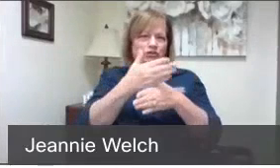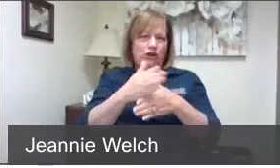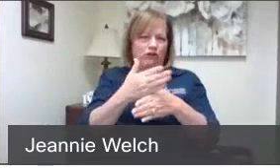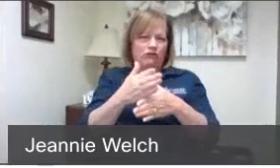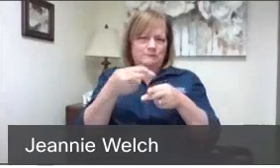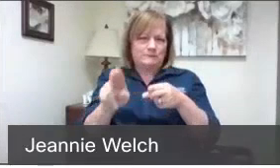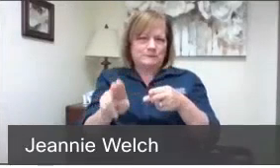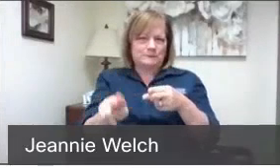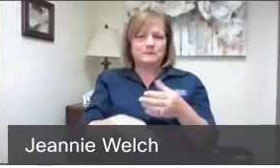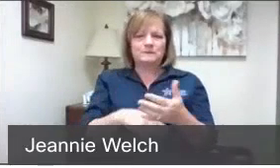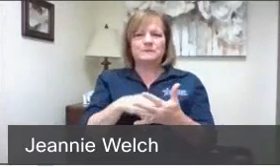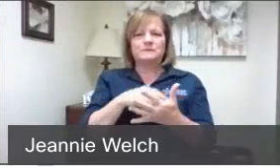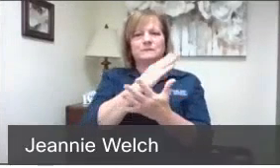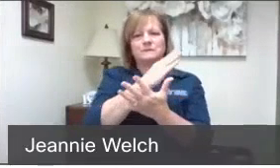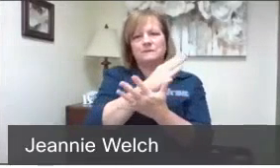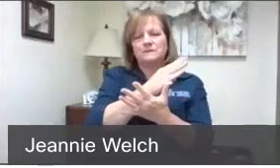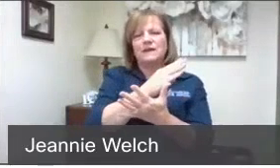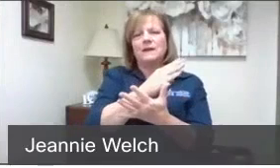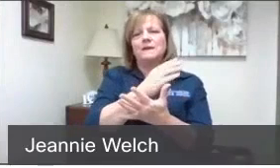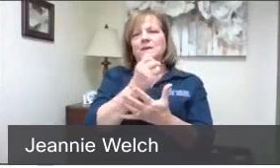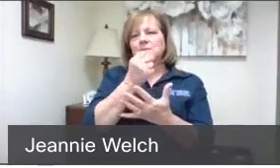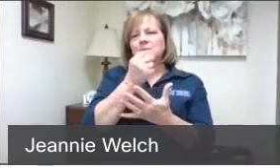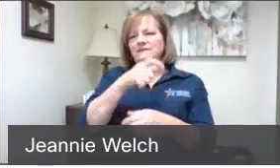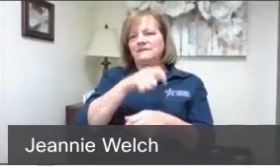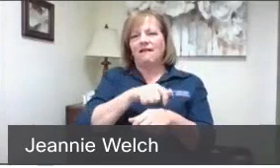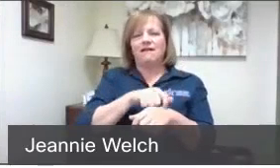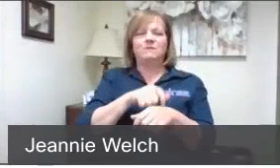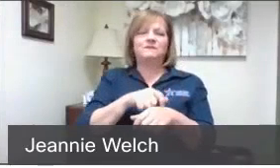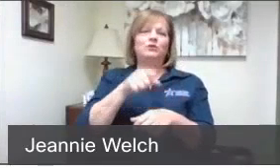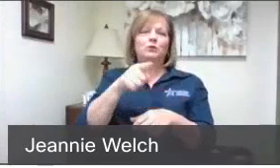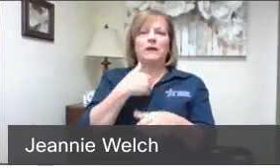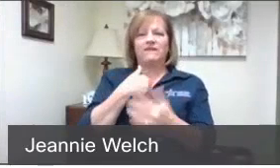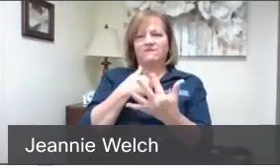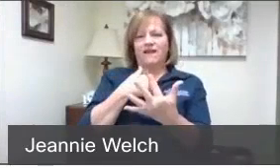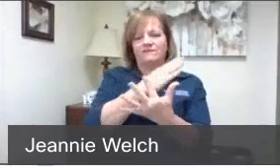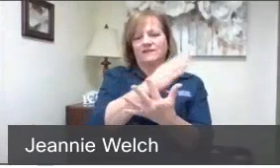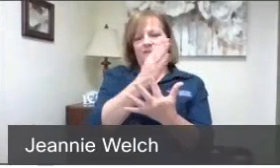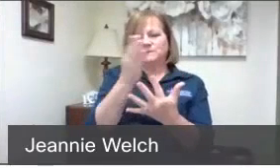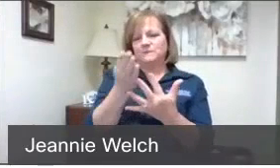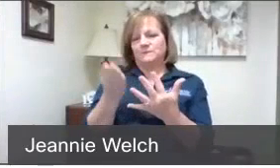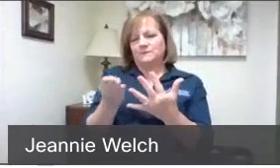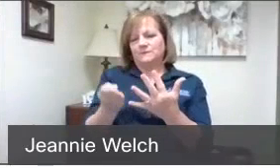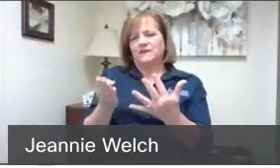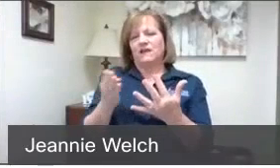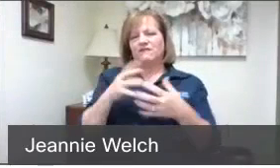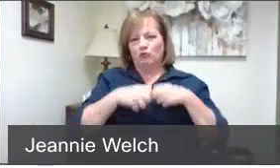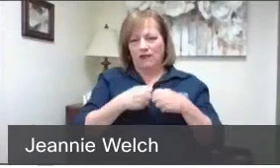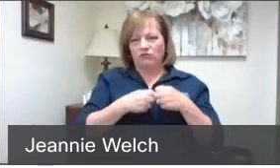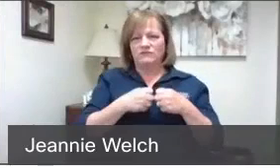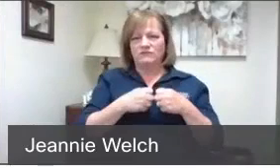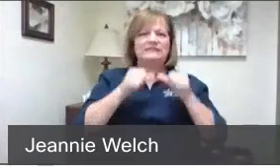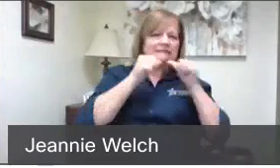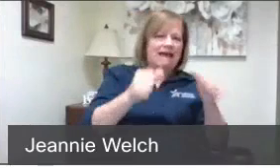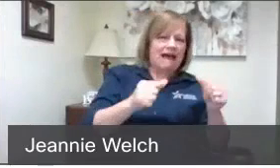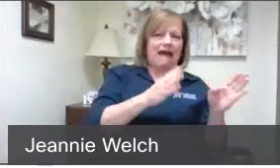So we all know that everyone says that there are 5 stages of grief. It's denial,